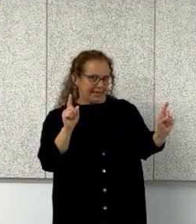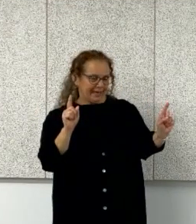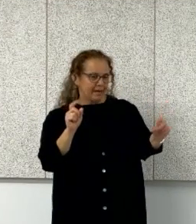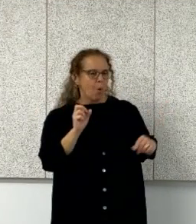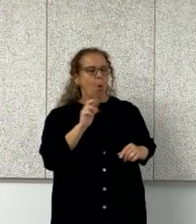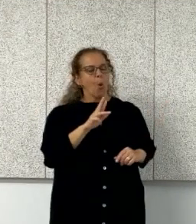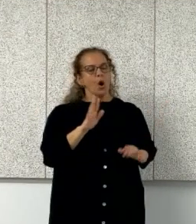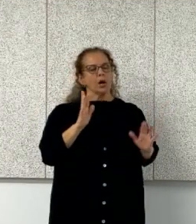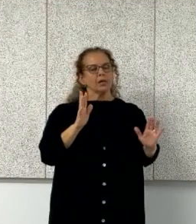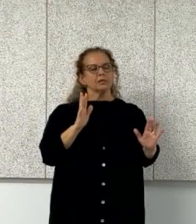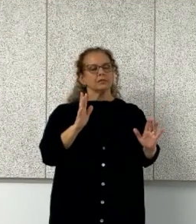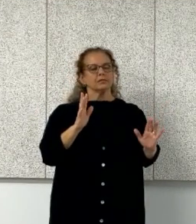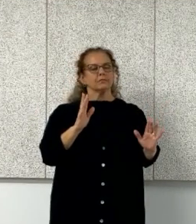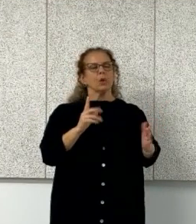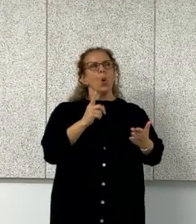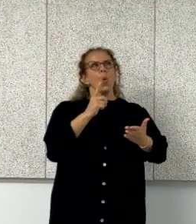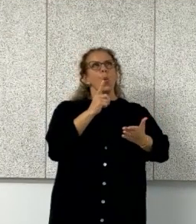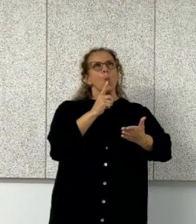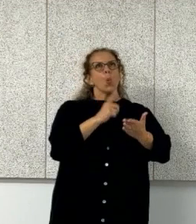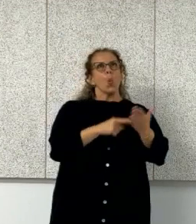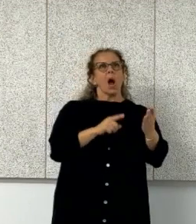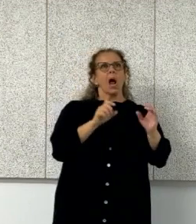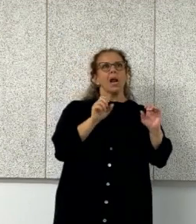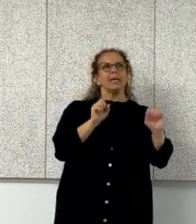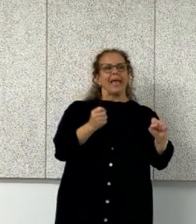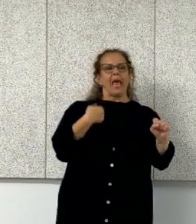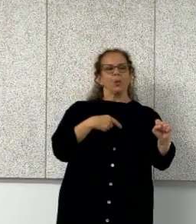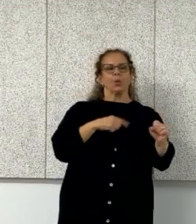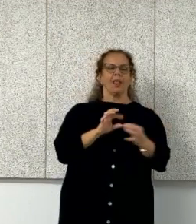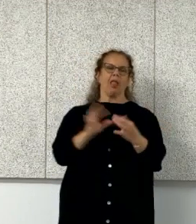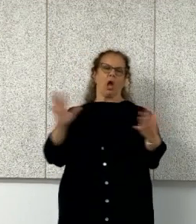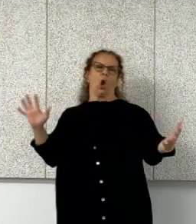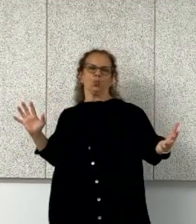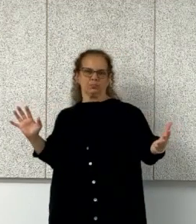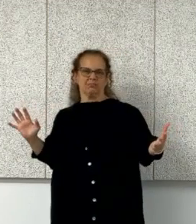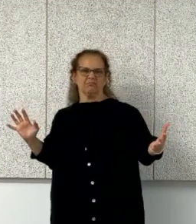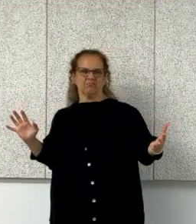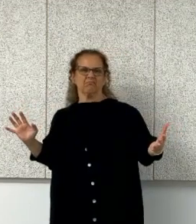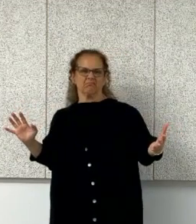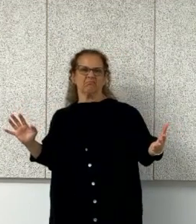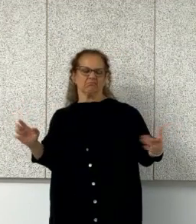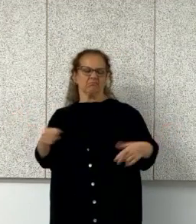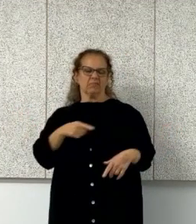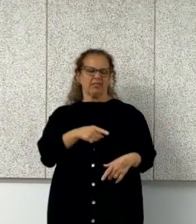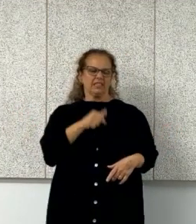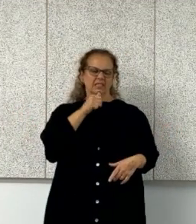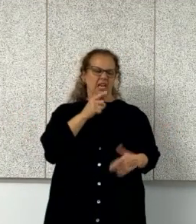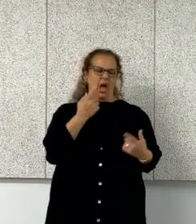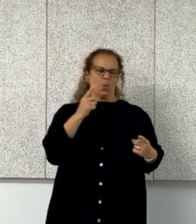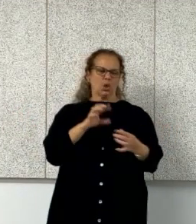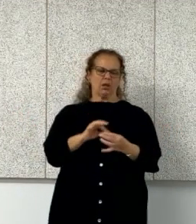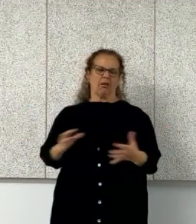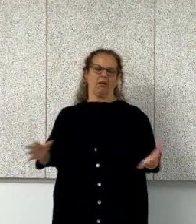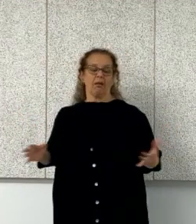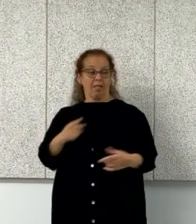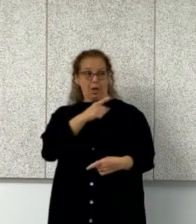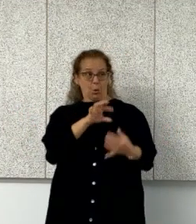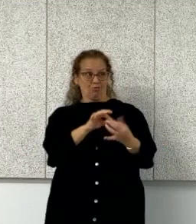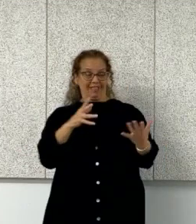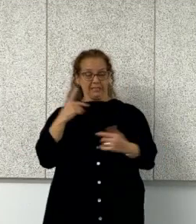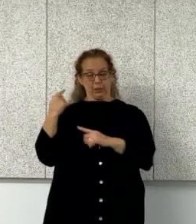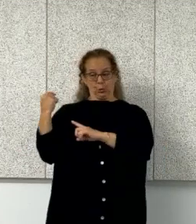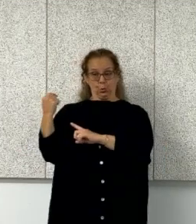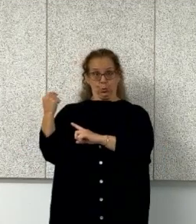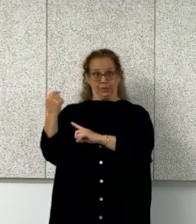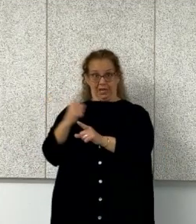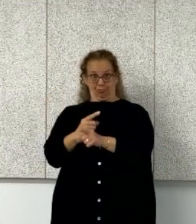a gentler way, what could we release? What are the things that we're like, we're still like, behind. You're releasing Giving Tuesday, which I, right? Fine. Release it.